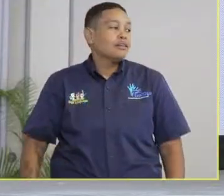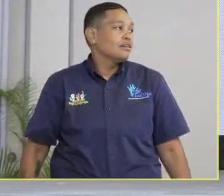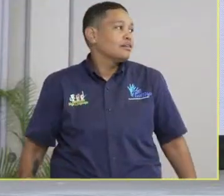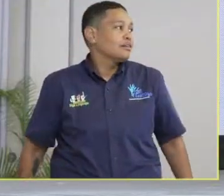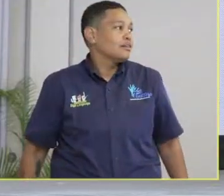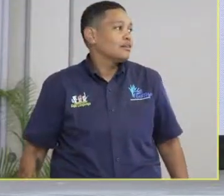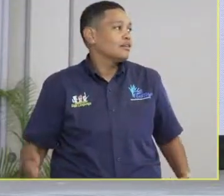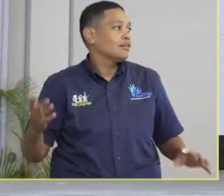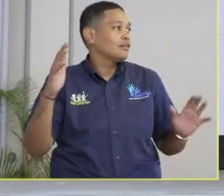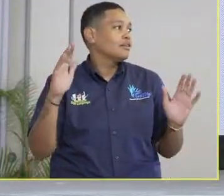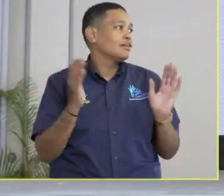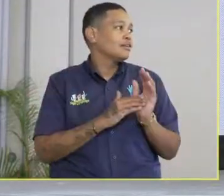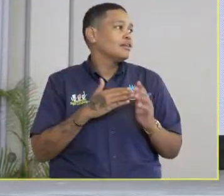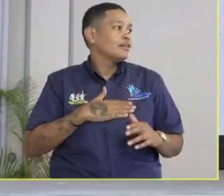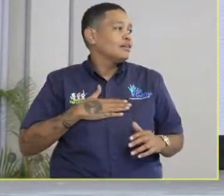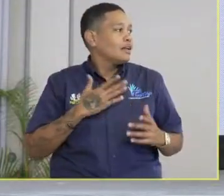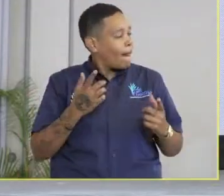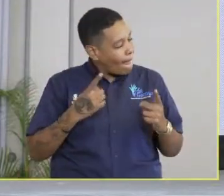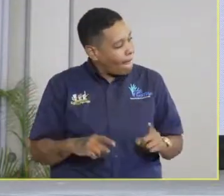Nadine Wilkins.